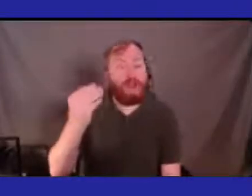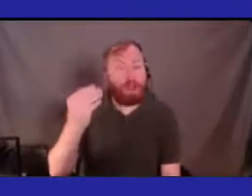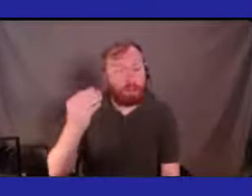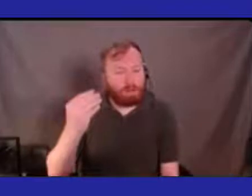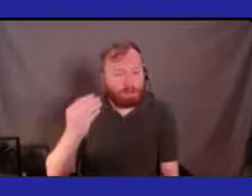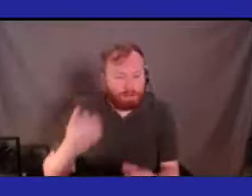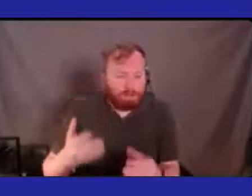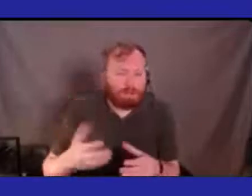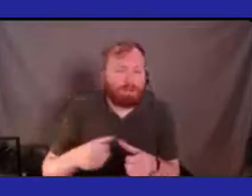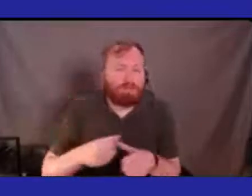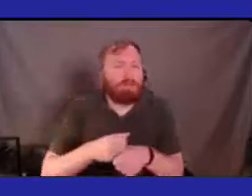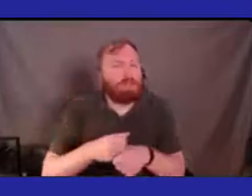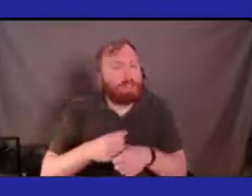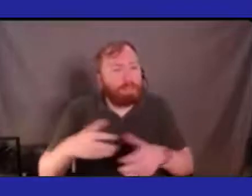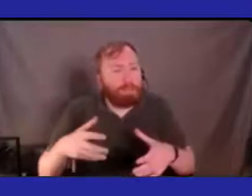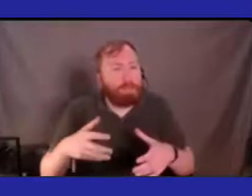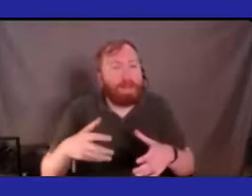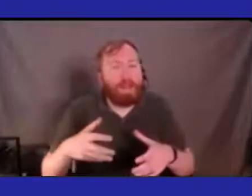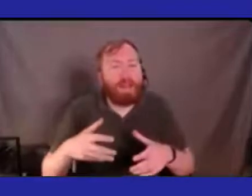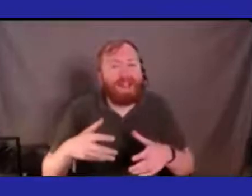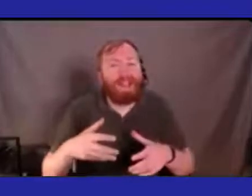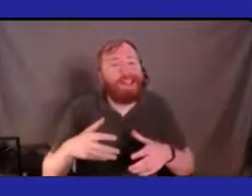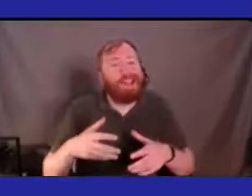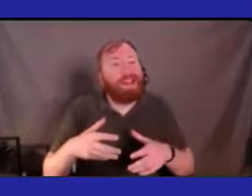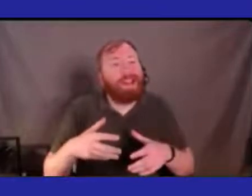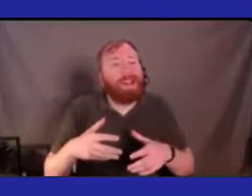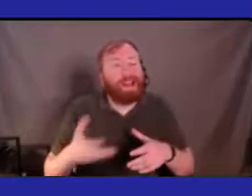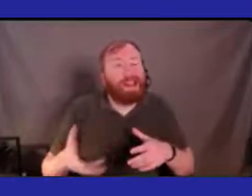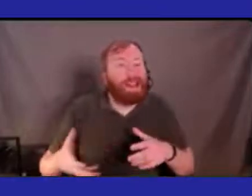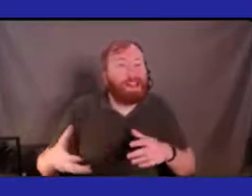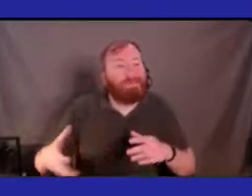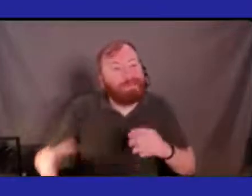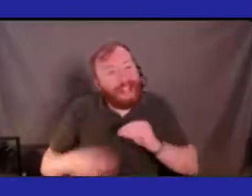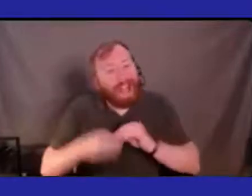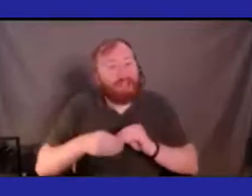COVID operations due to COVID variant 7 days a week.